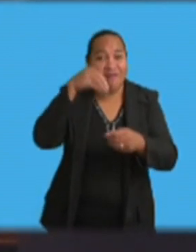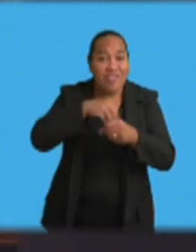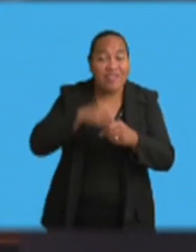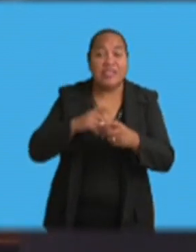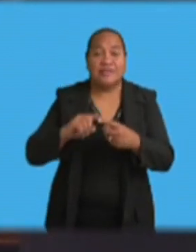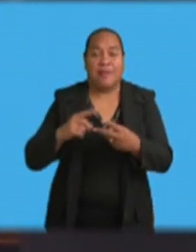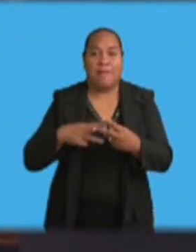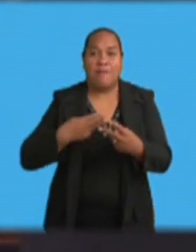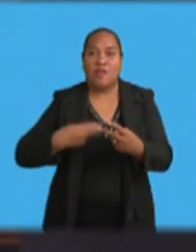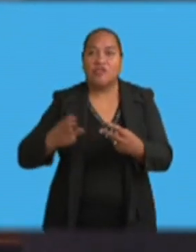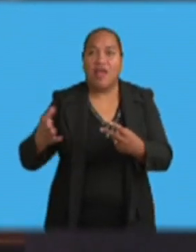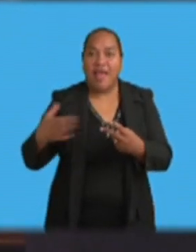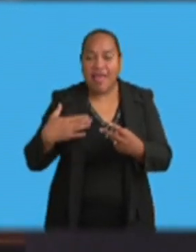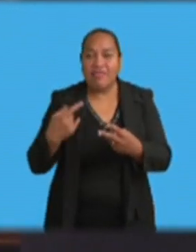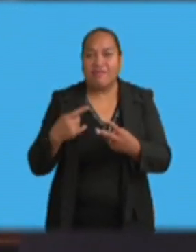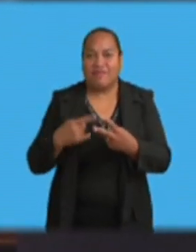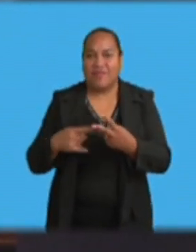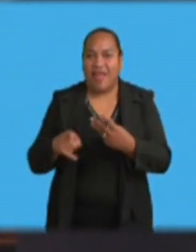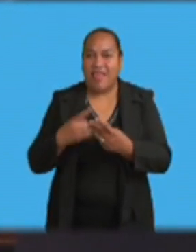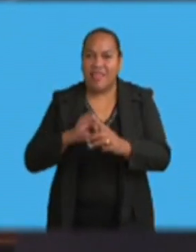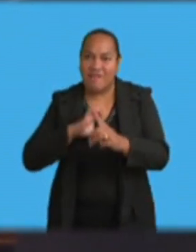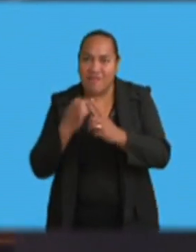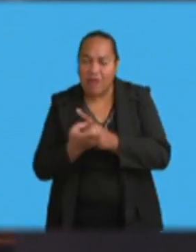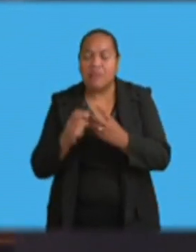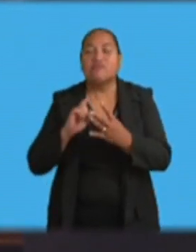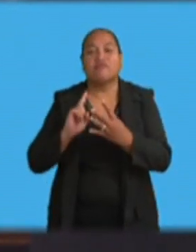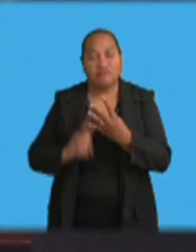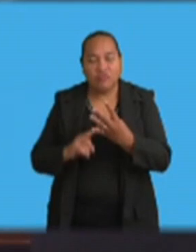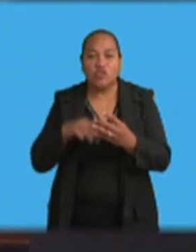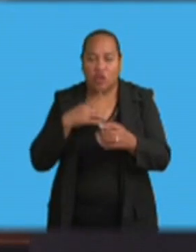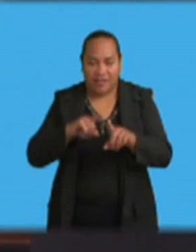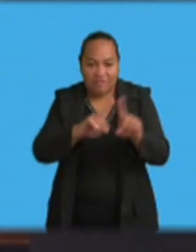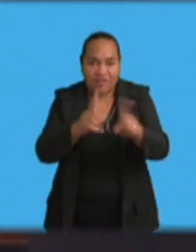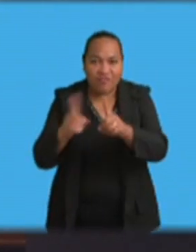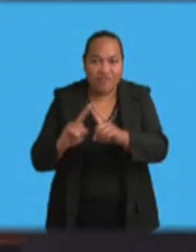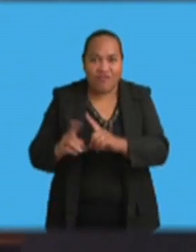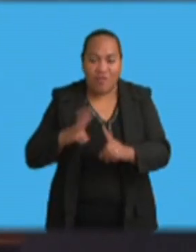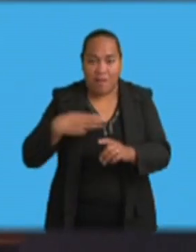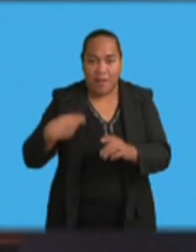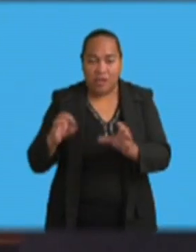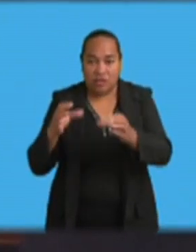Health are some of the immediate agencies that have been part of this fisheries forum.